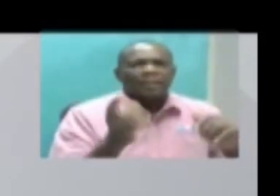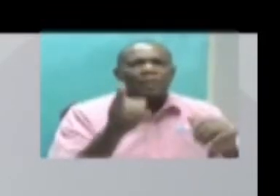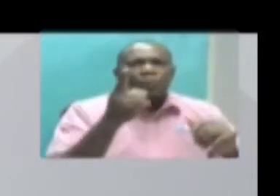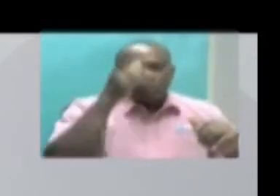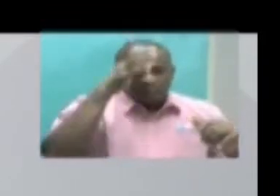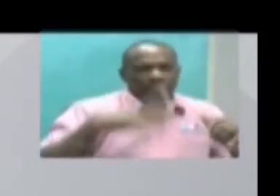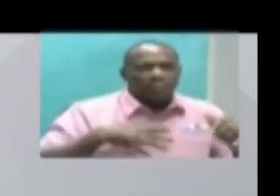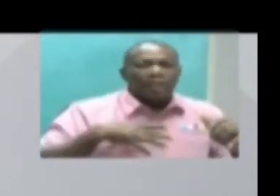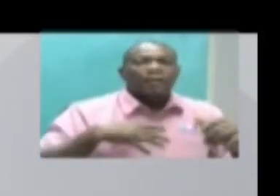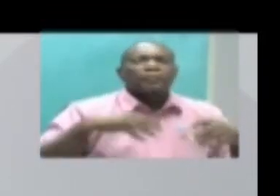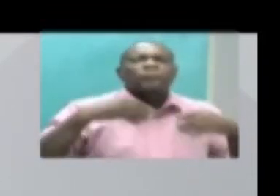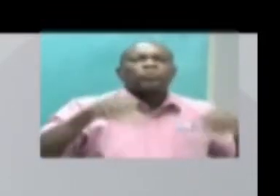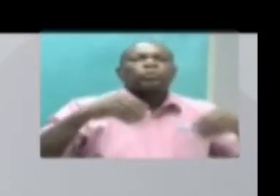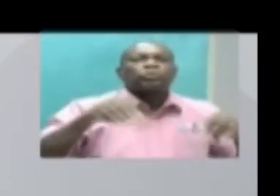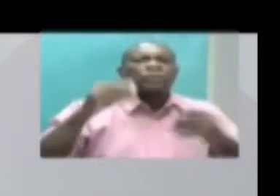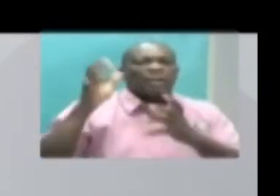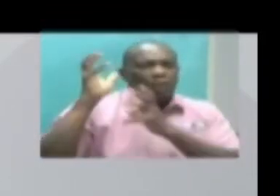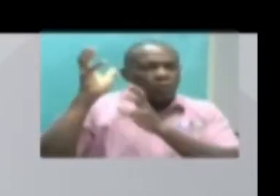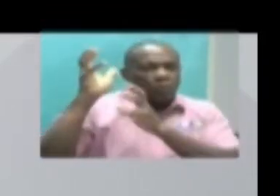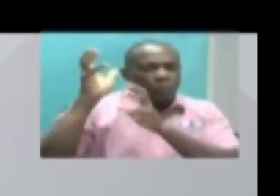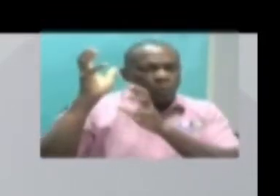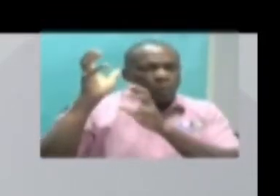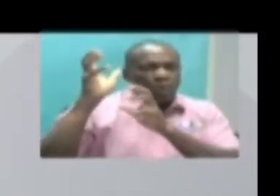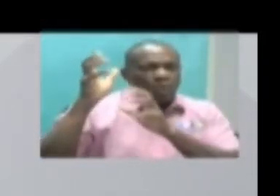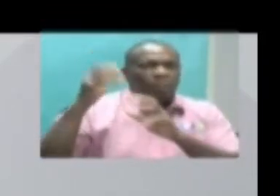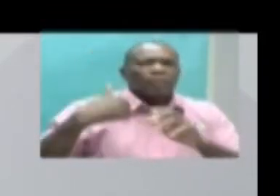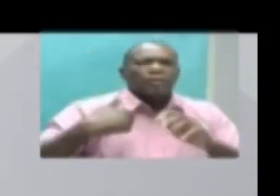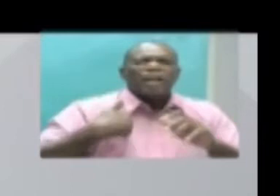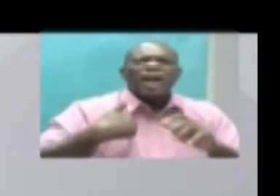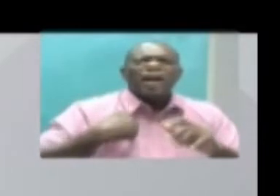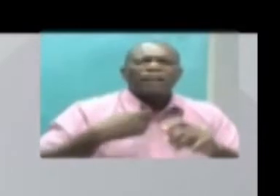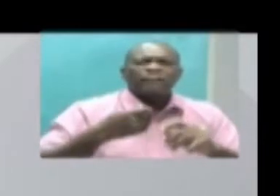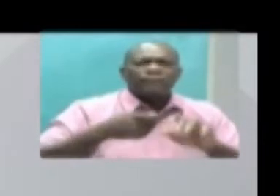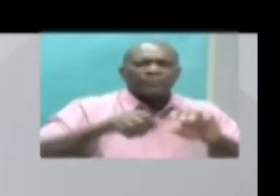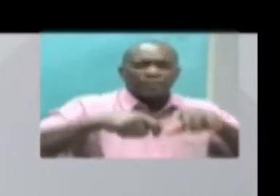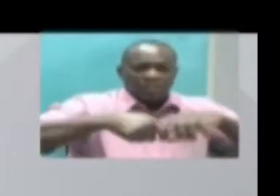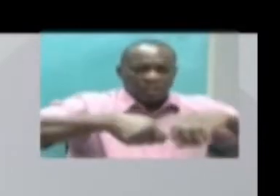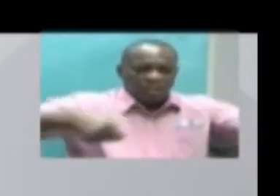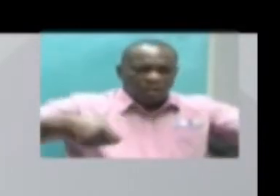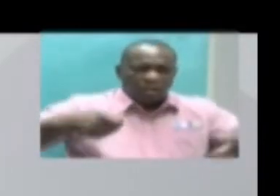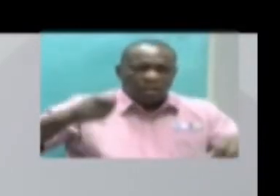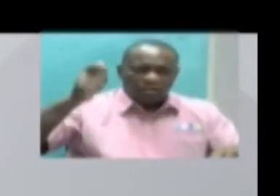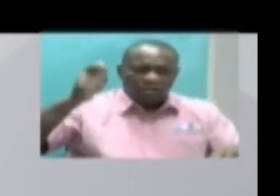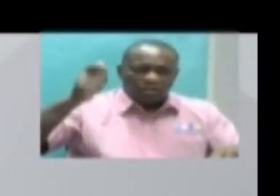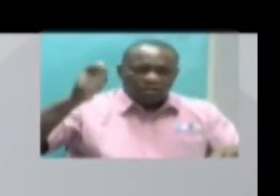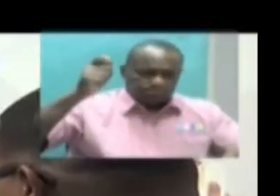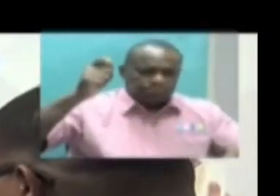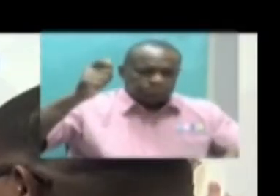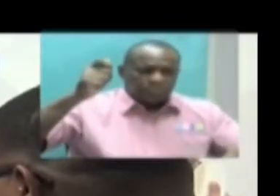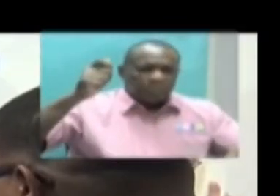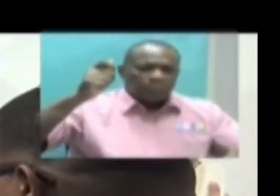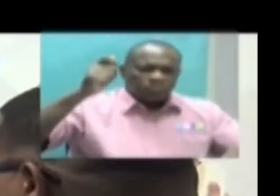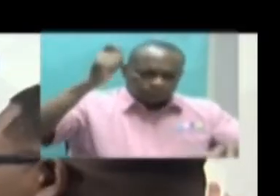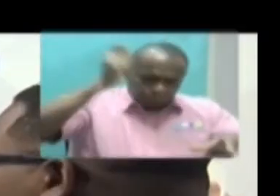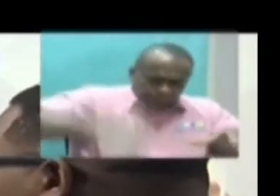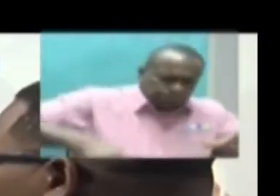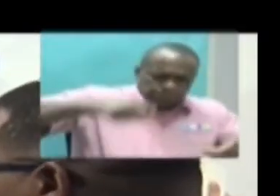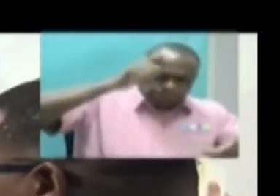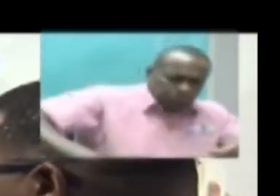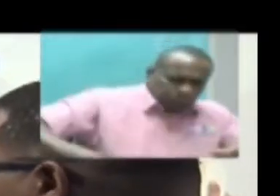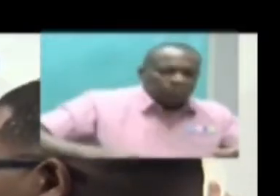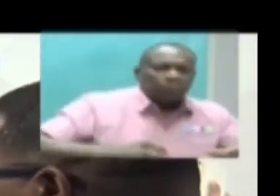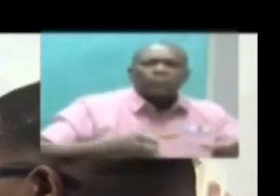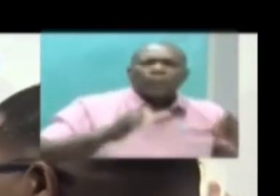He has the cutlass, but he uses it because it's for his job. But that same cutlass could be used to